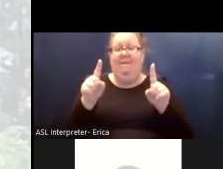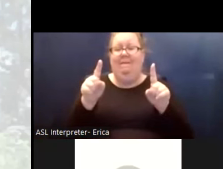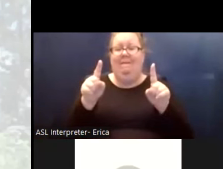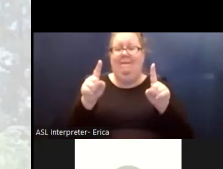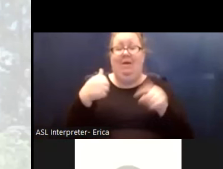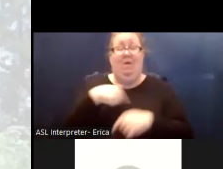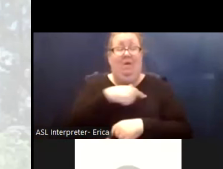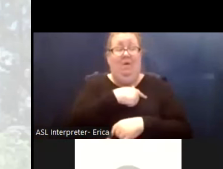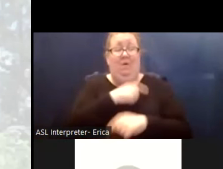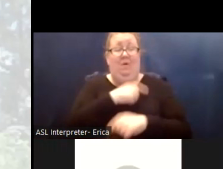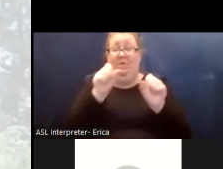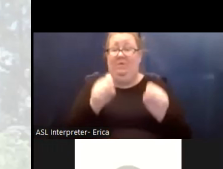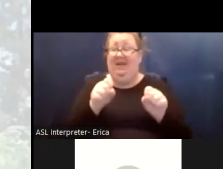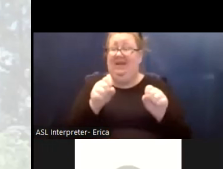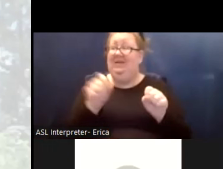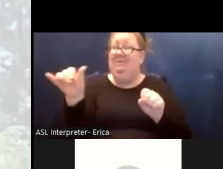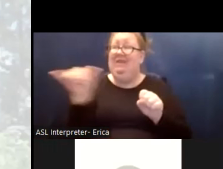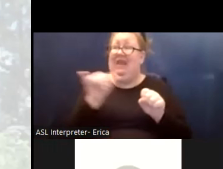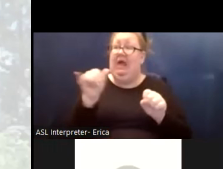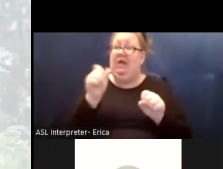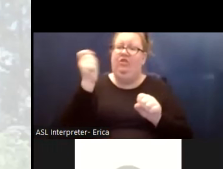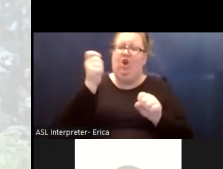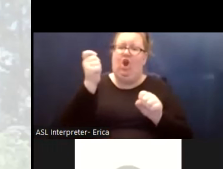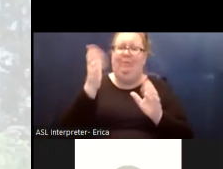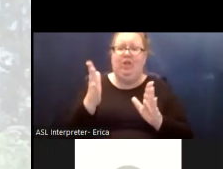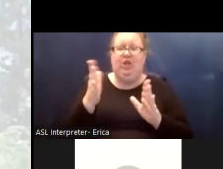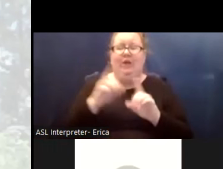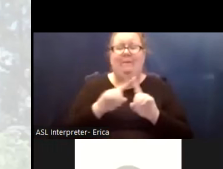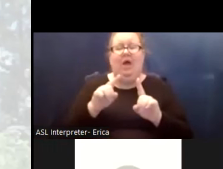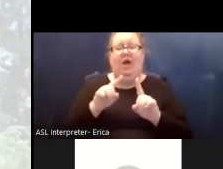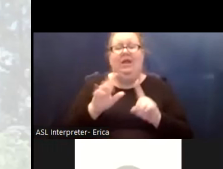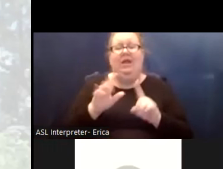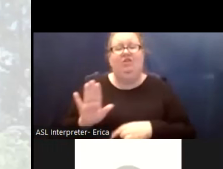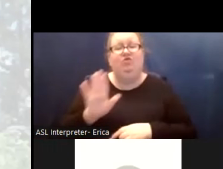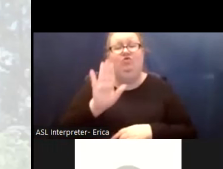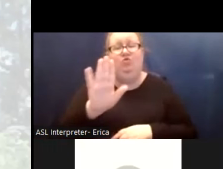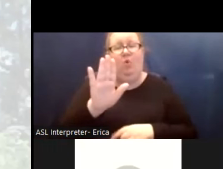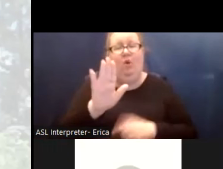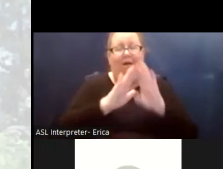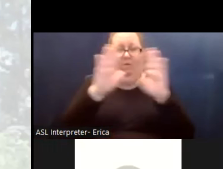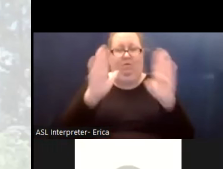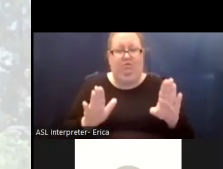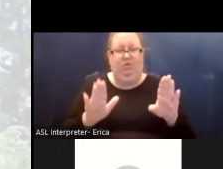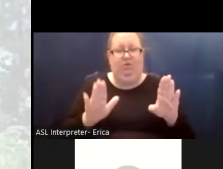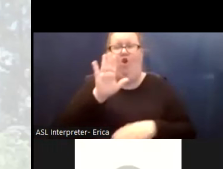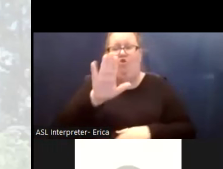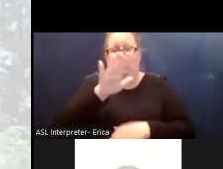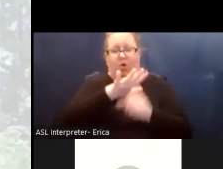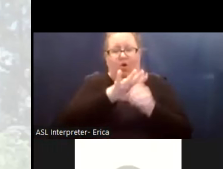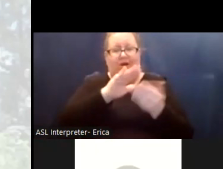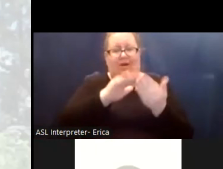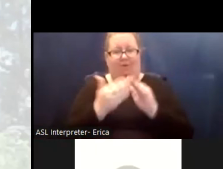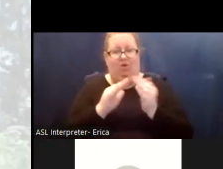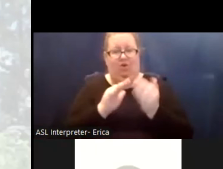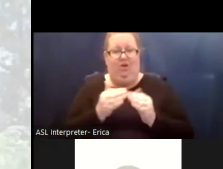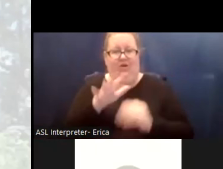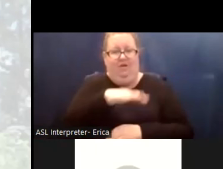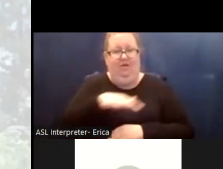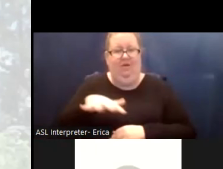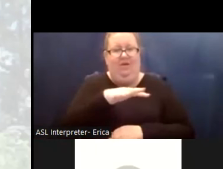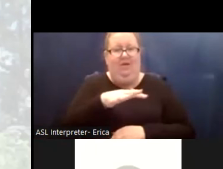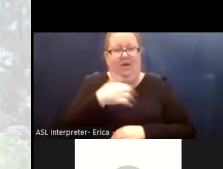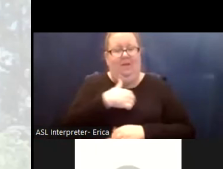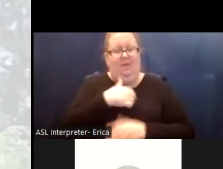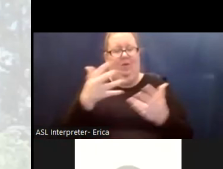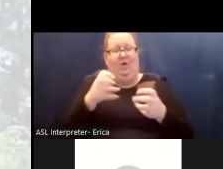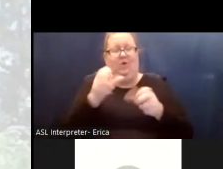we can serve sort of as a carpenter, but this is really your house. This is your neighborhood, and we want to all work together and